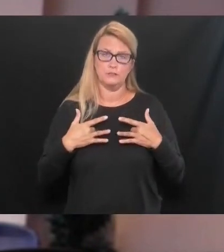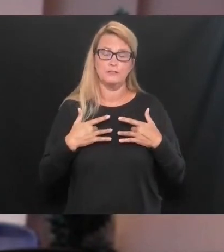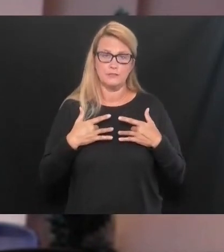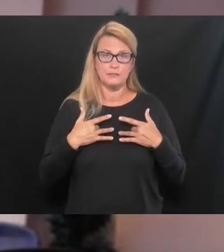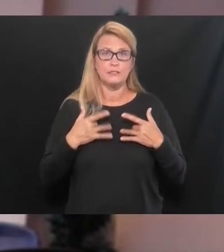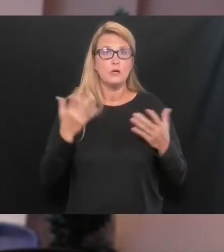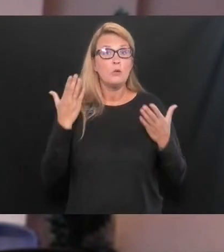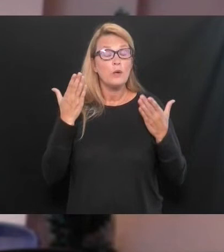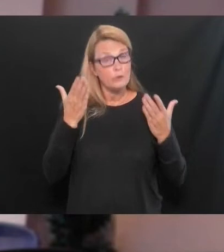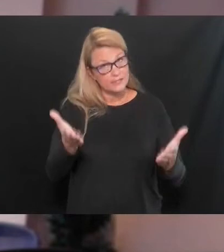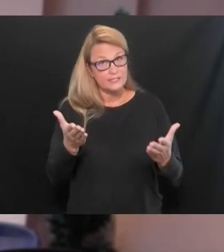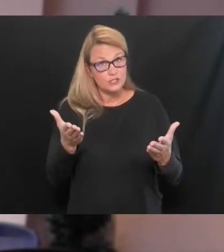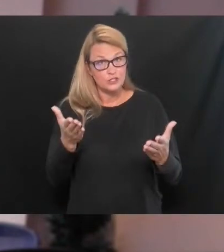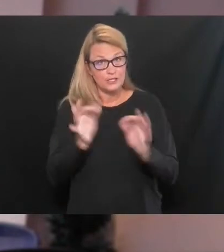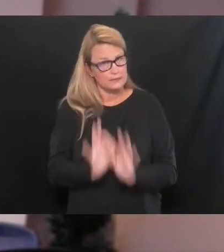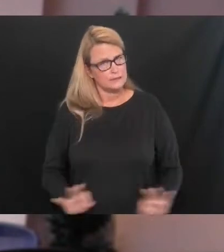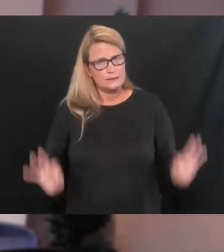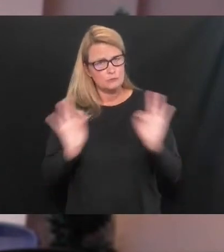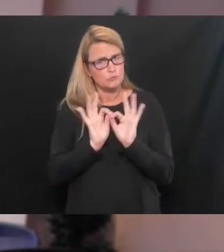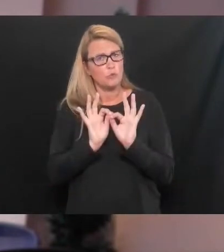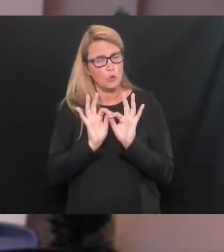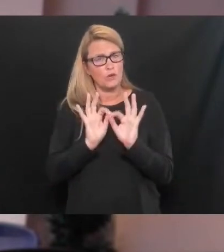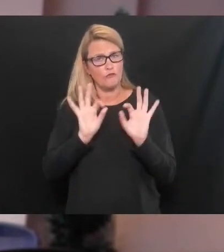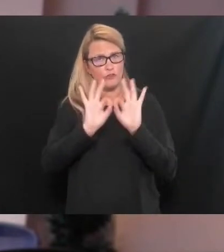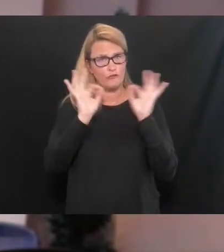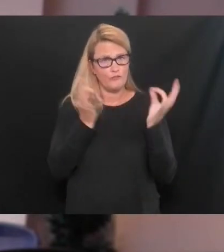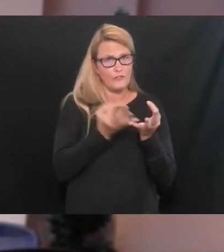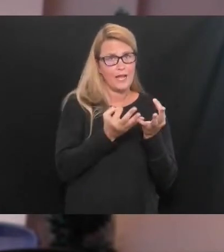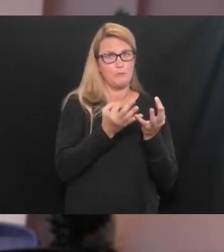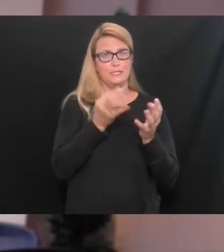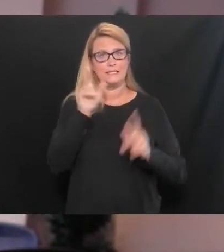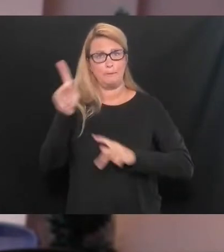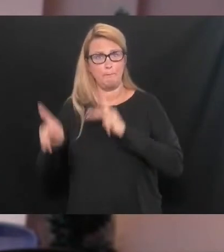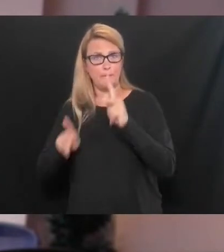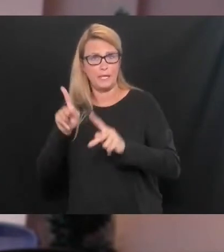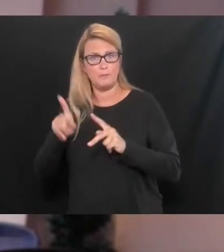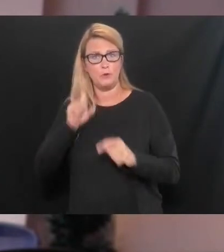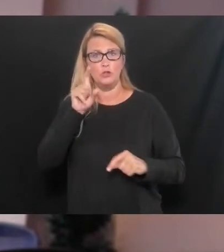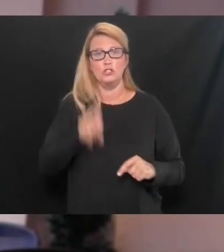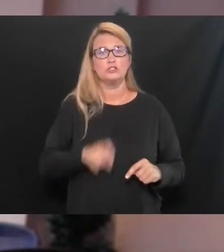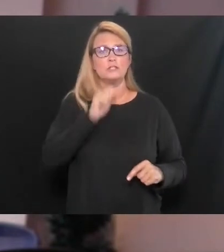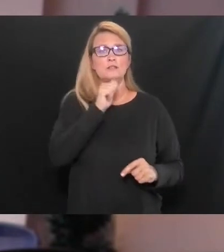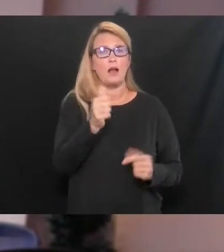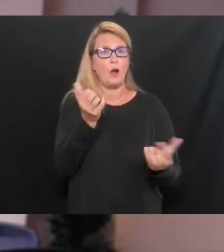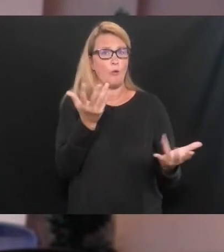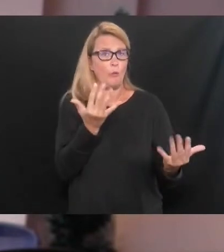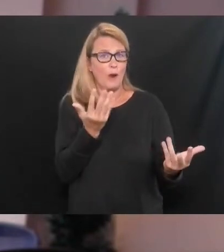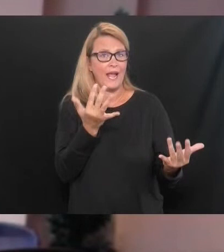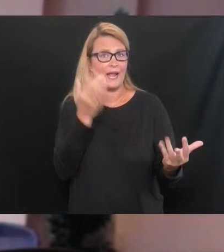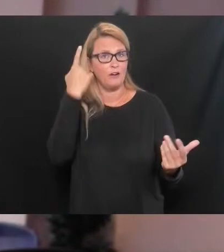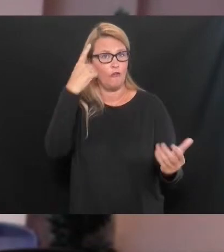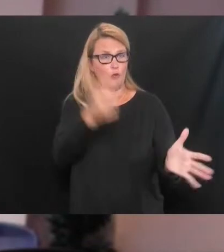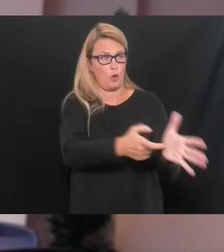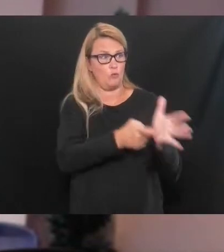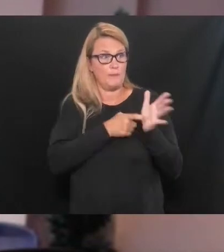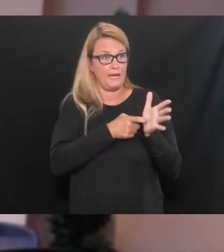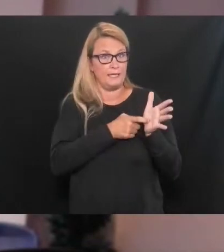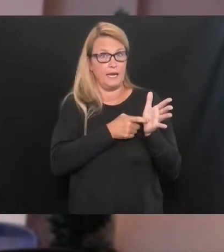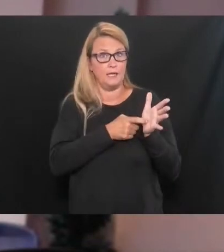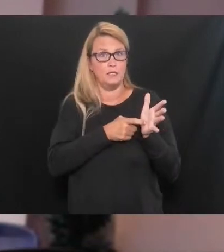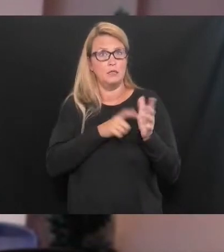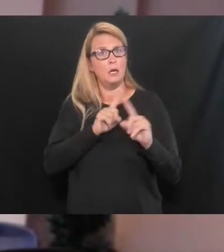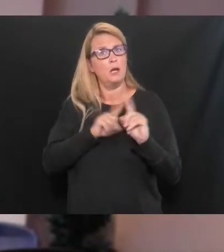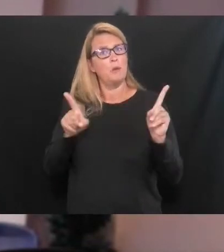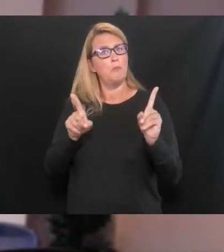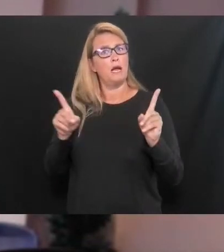suggest, importantly, that, families and individuals should not only wait for a mandate, but should take